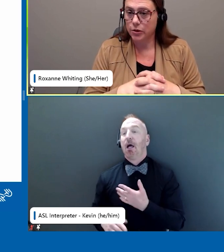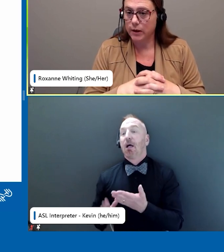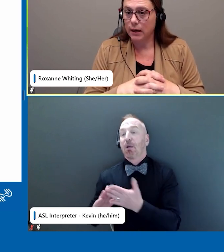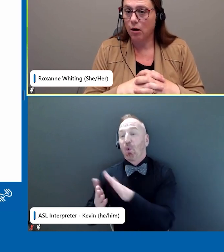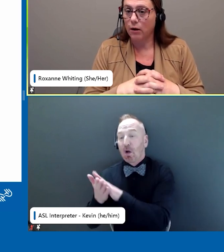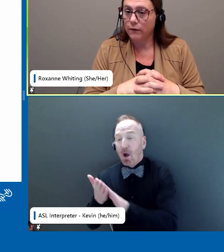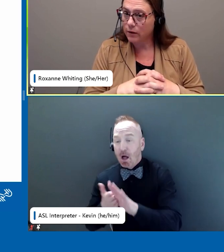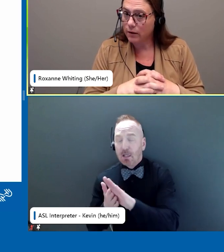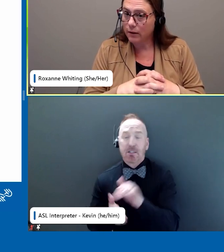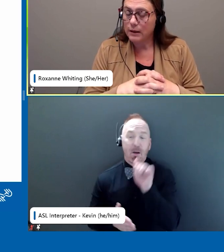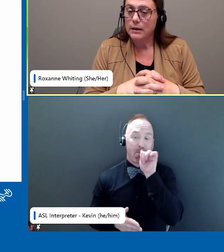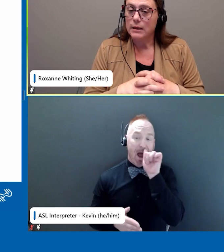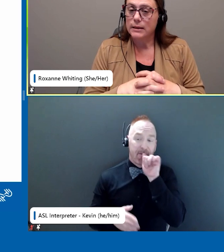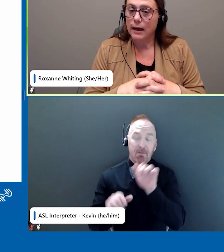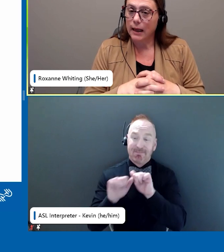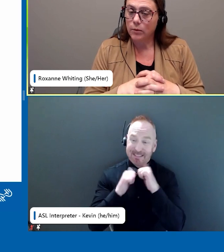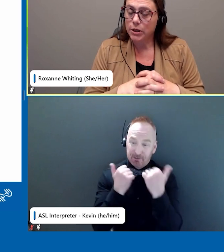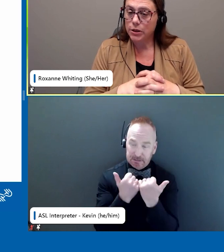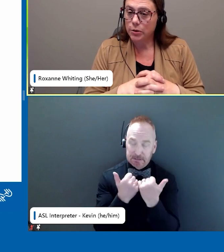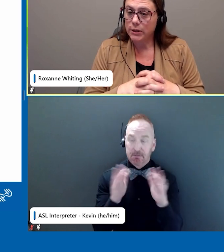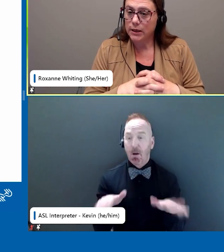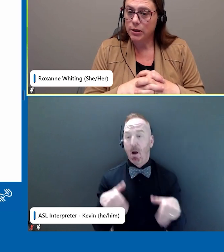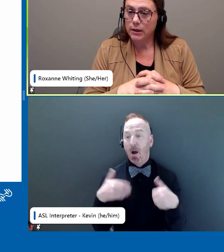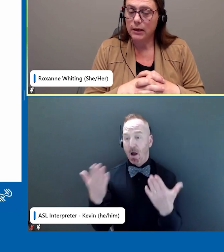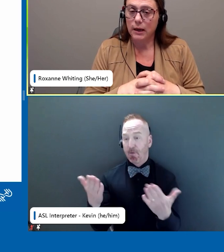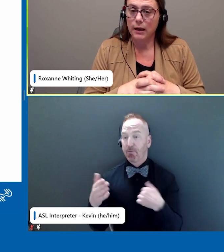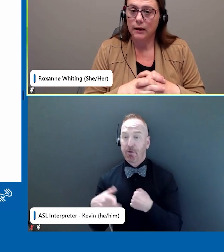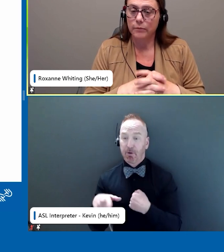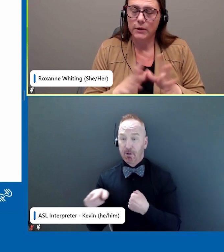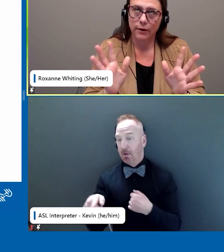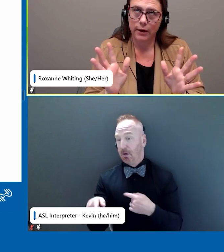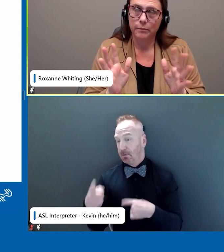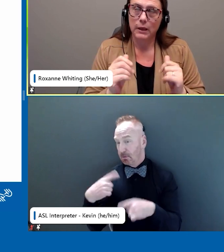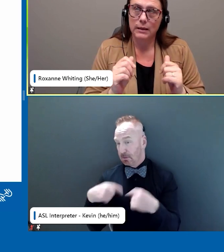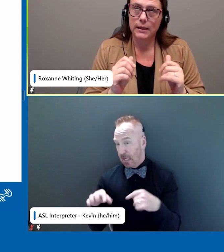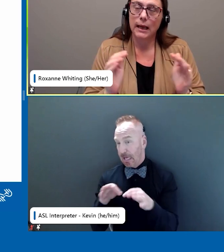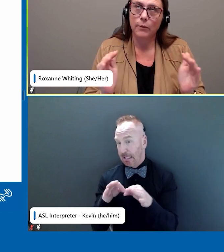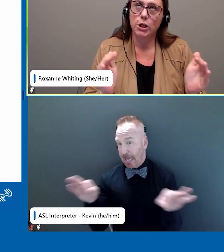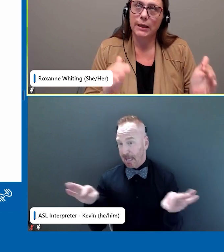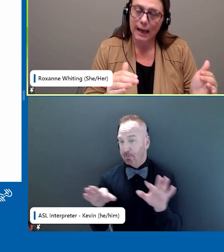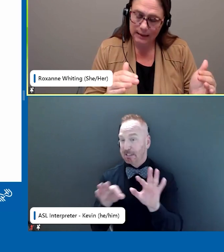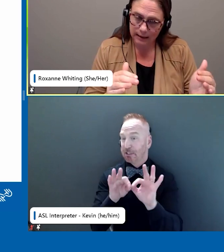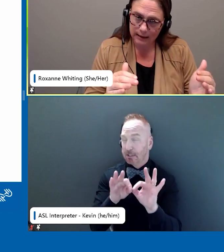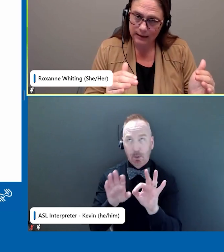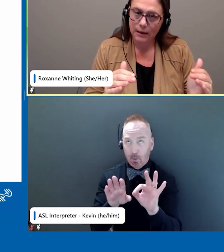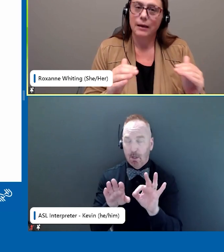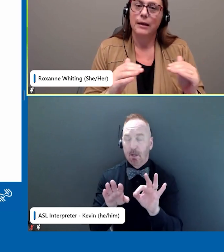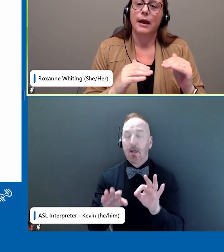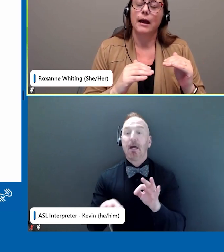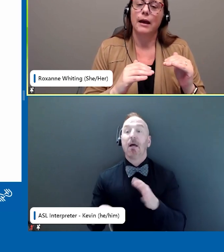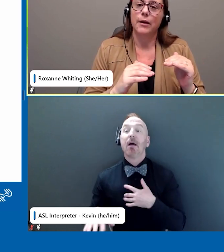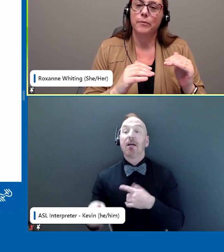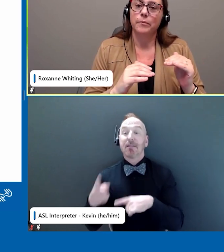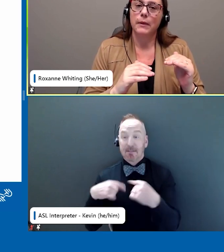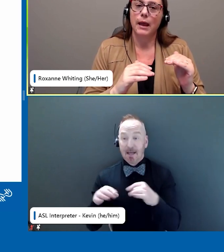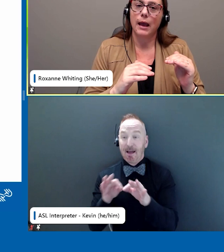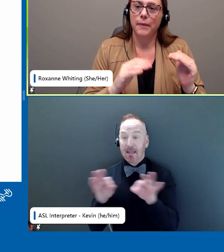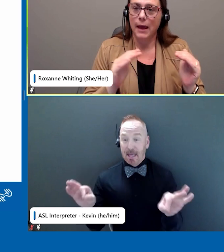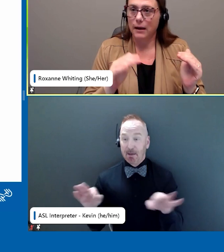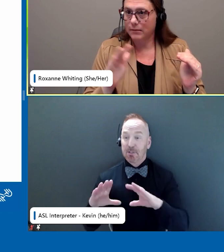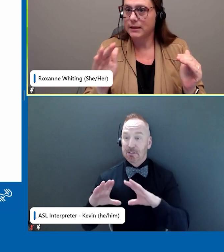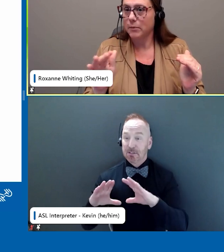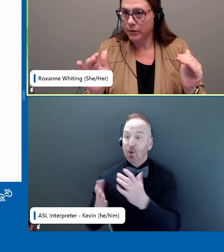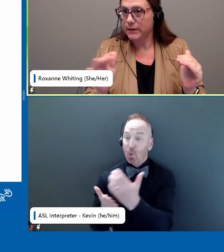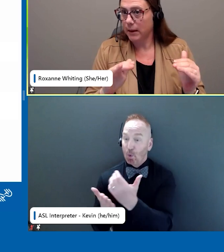the country offer sign language interpretation, sign language classes. Um,